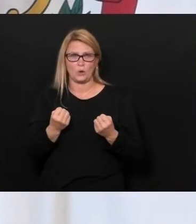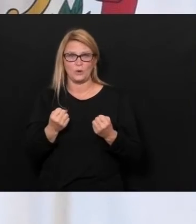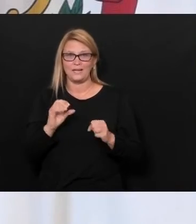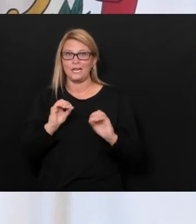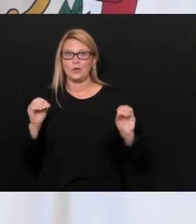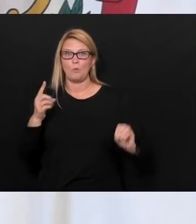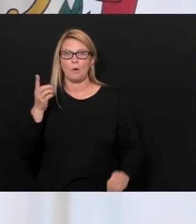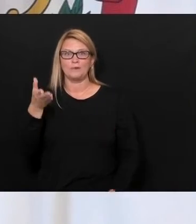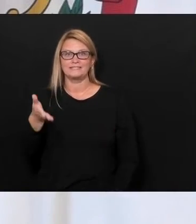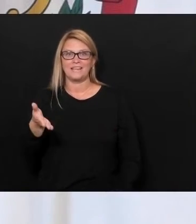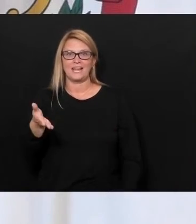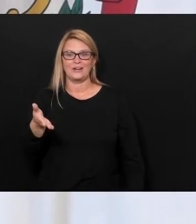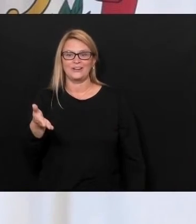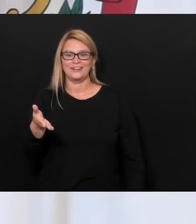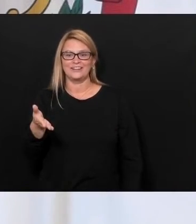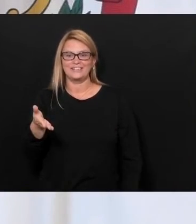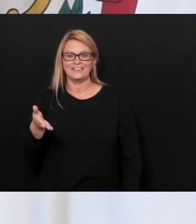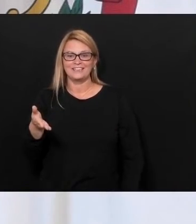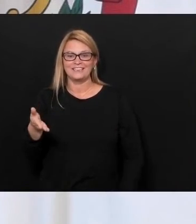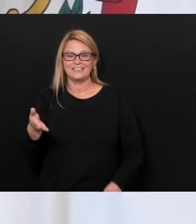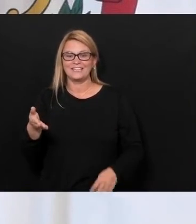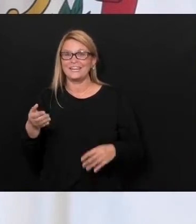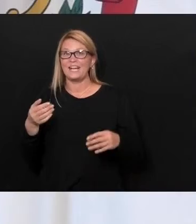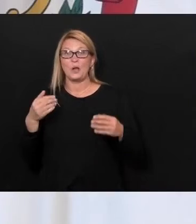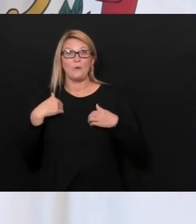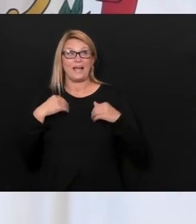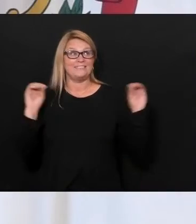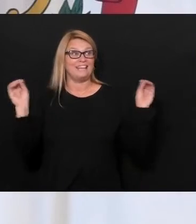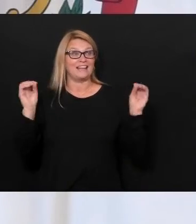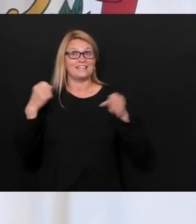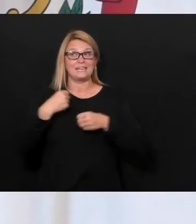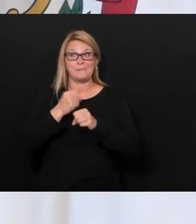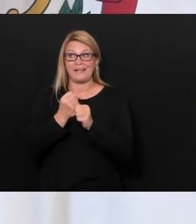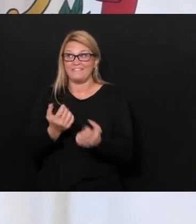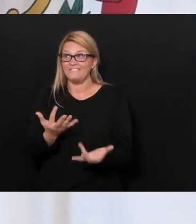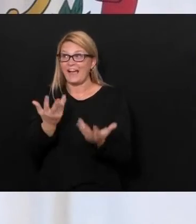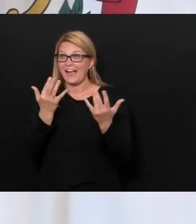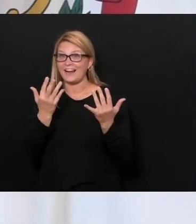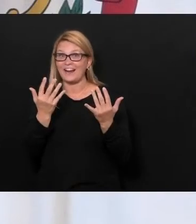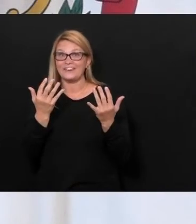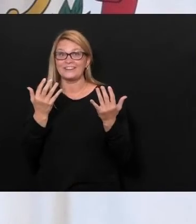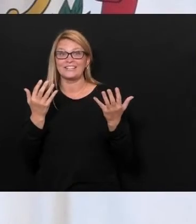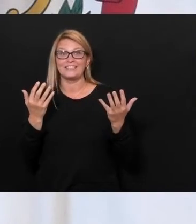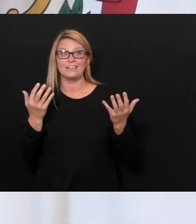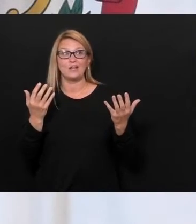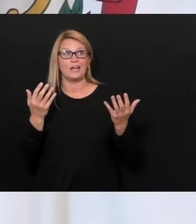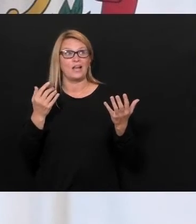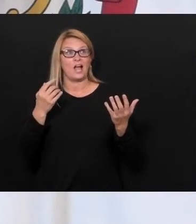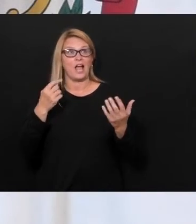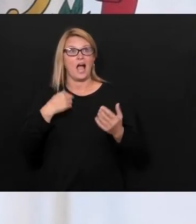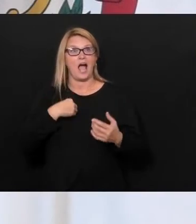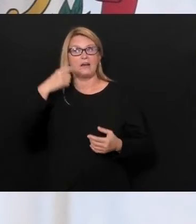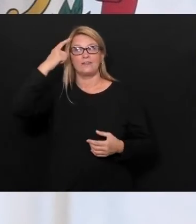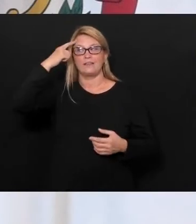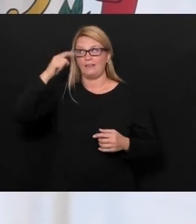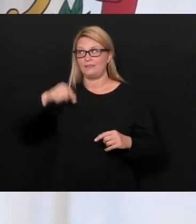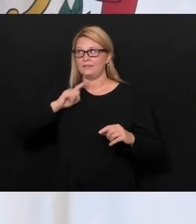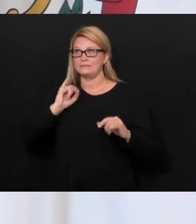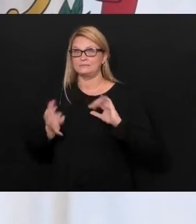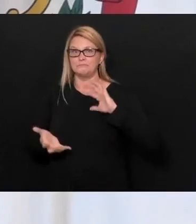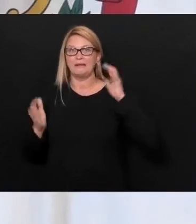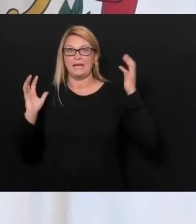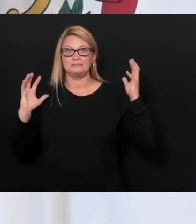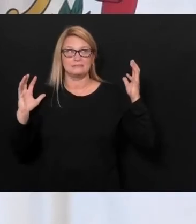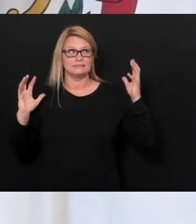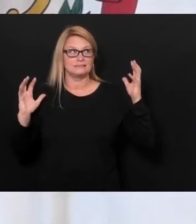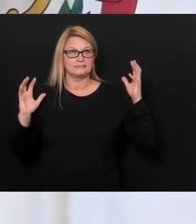there. We didn't have any means to make a fire. We didn't have any means of nothing, and I thought, man, are we in a mess? And